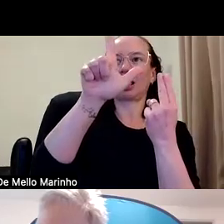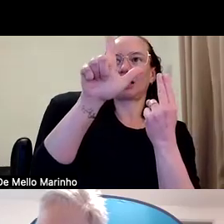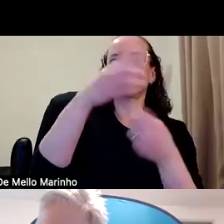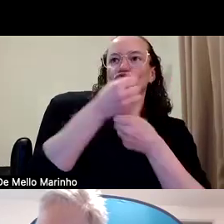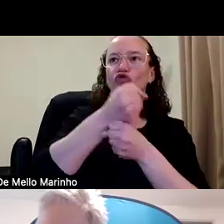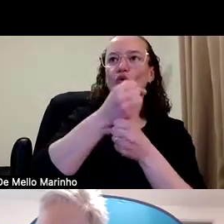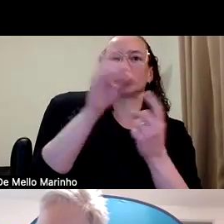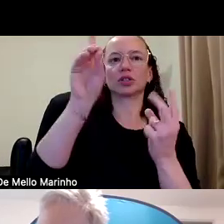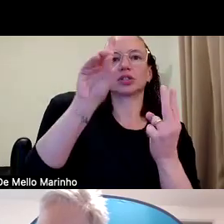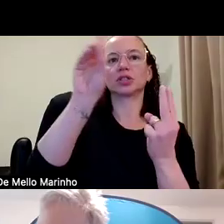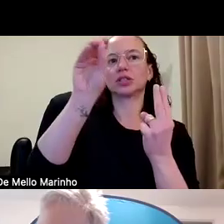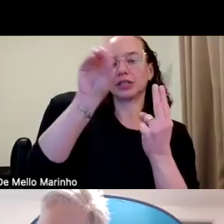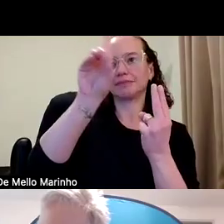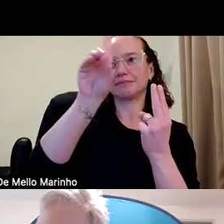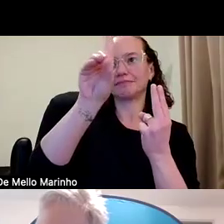distal,